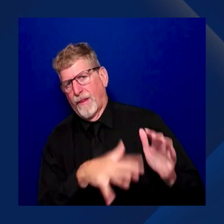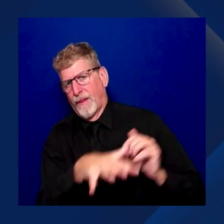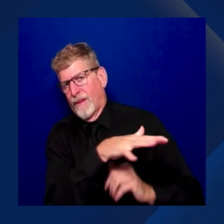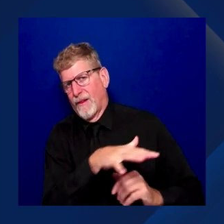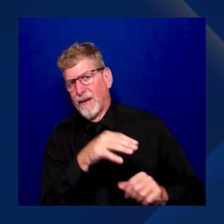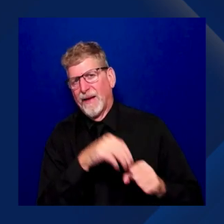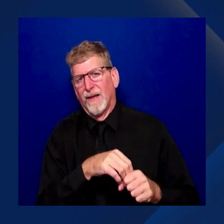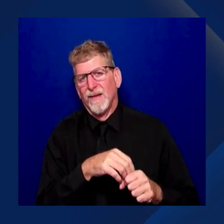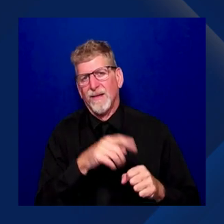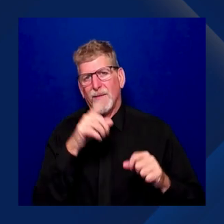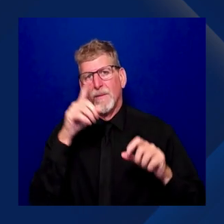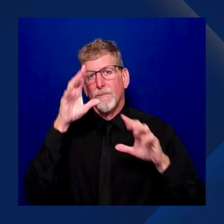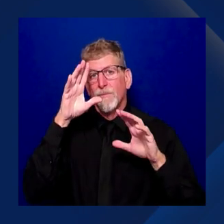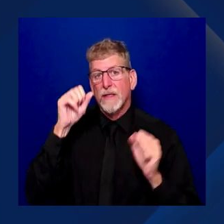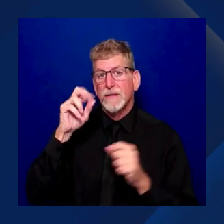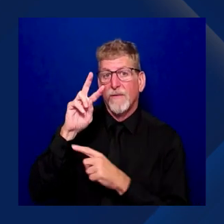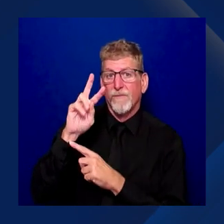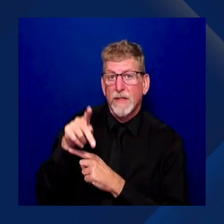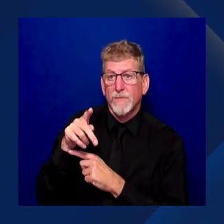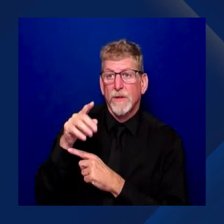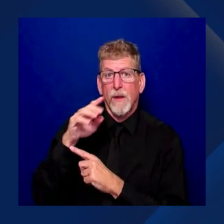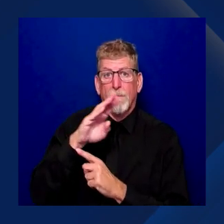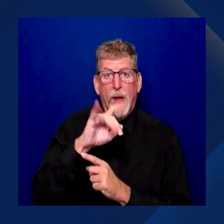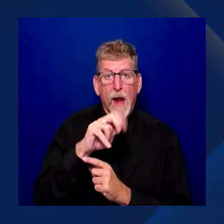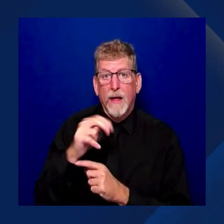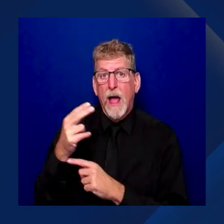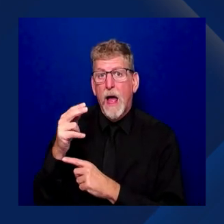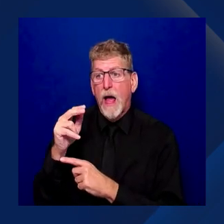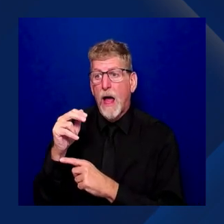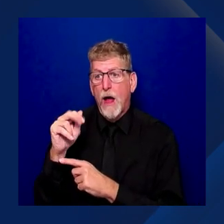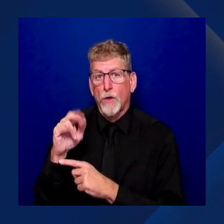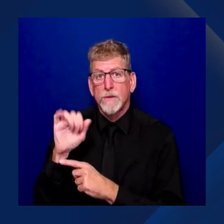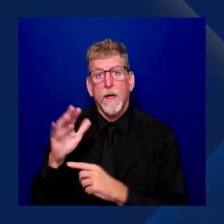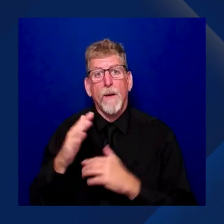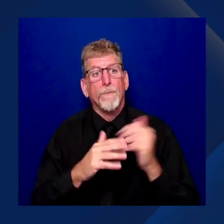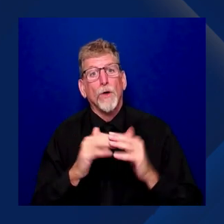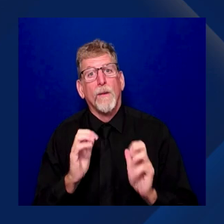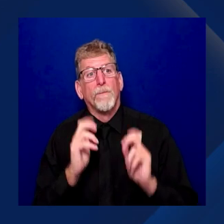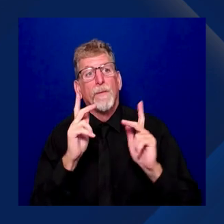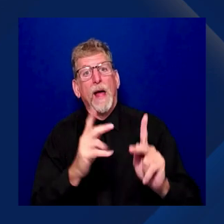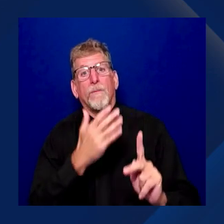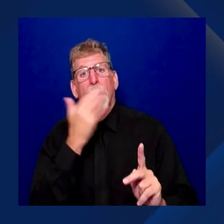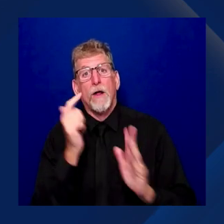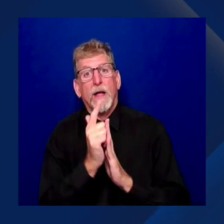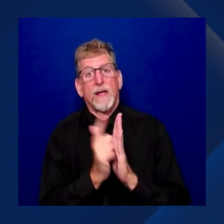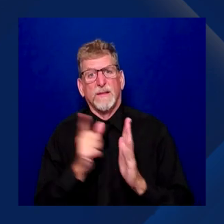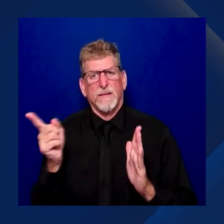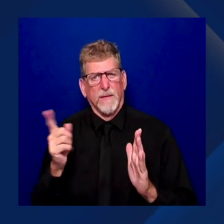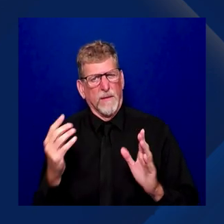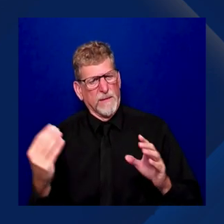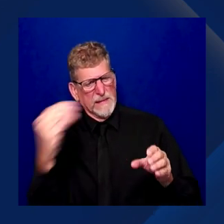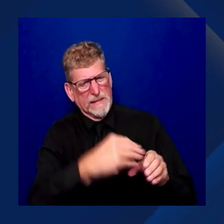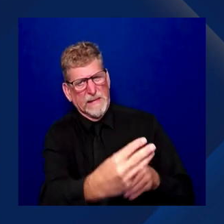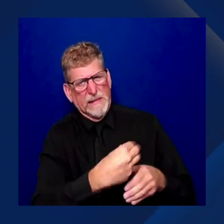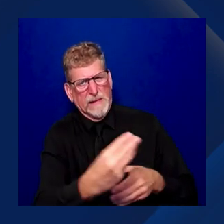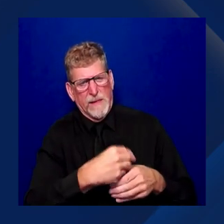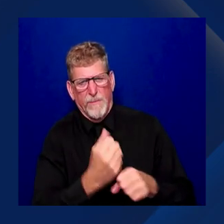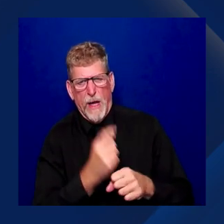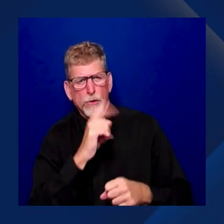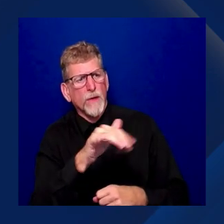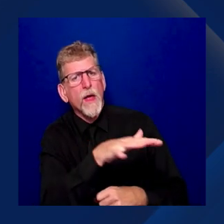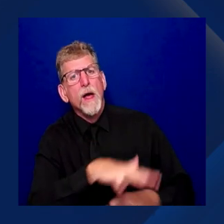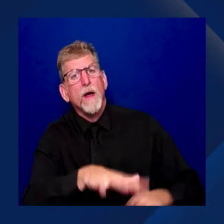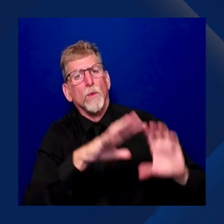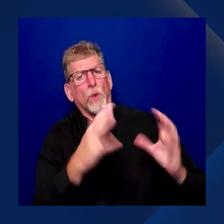invest in maternal health through the expansion of Medicaid and the Child Health Insurance Program, new investments in the